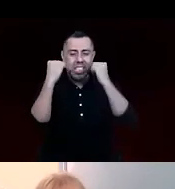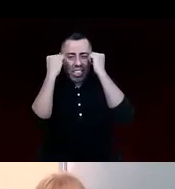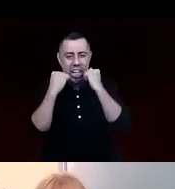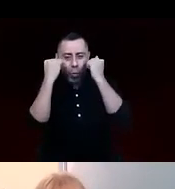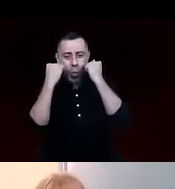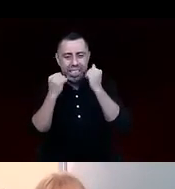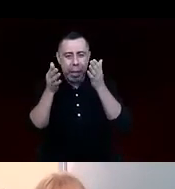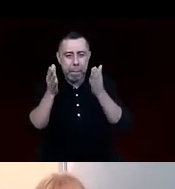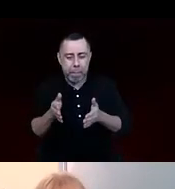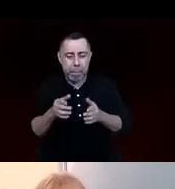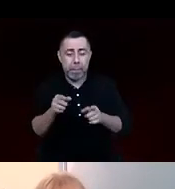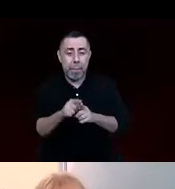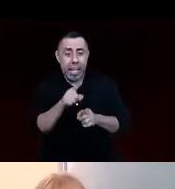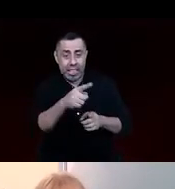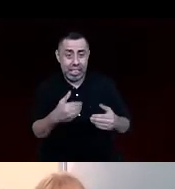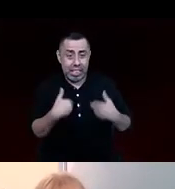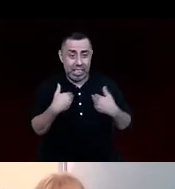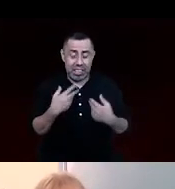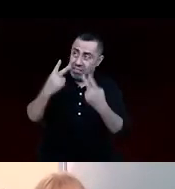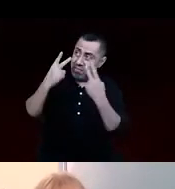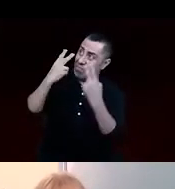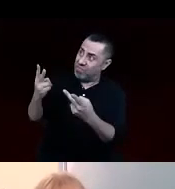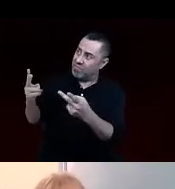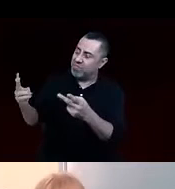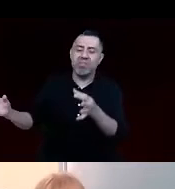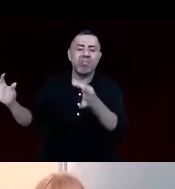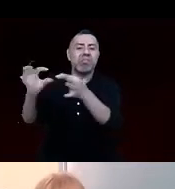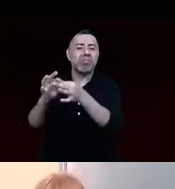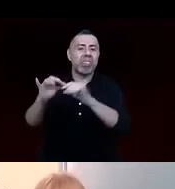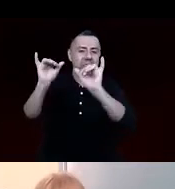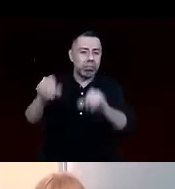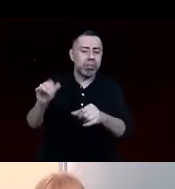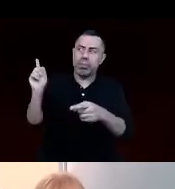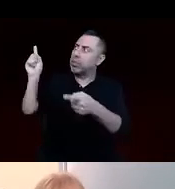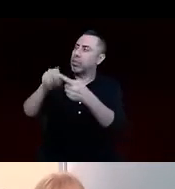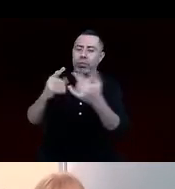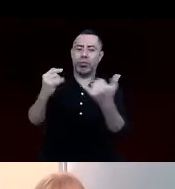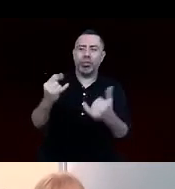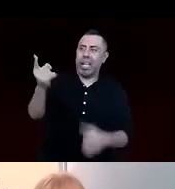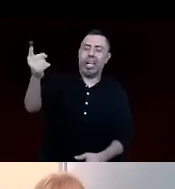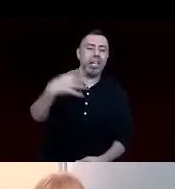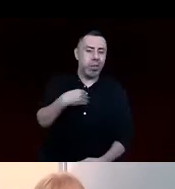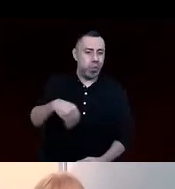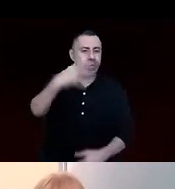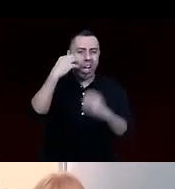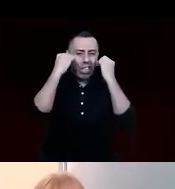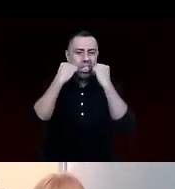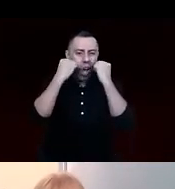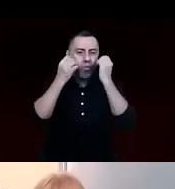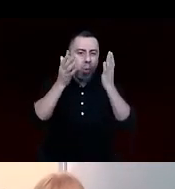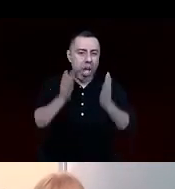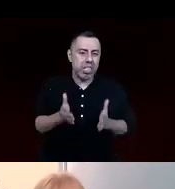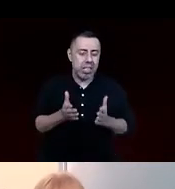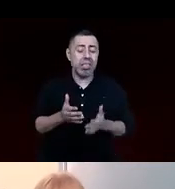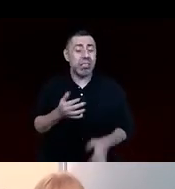girl to the white terrorism that exists today. And I just was wondering if you might want to mention or say